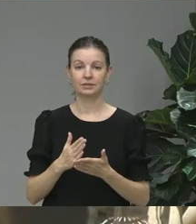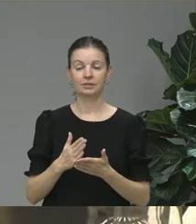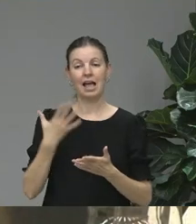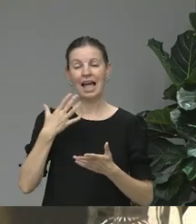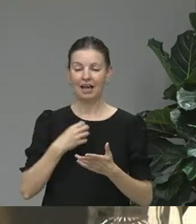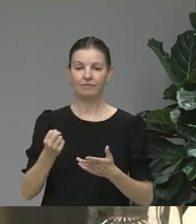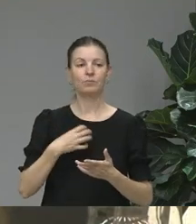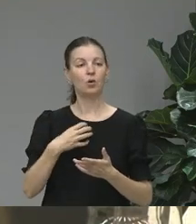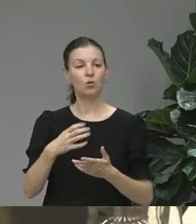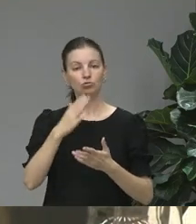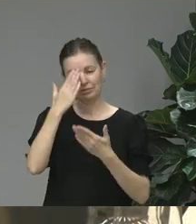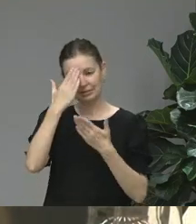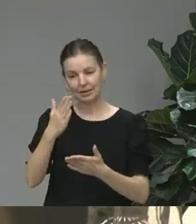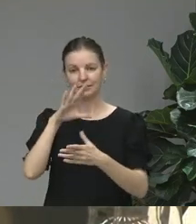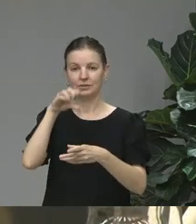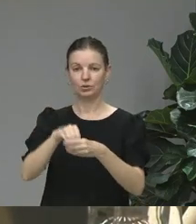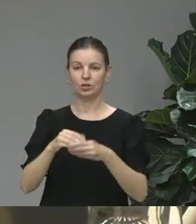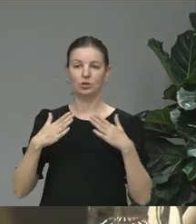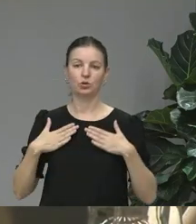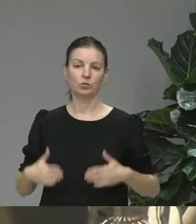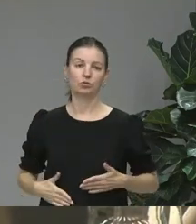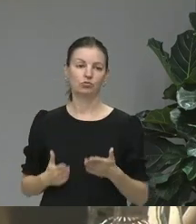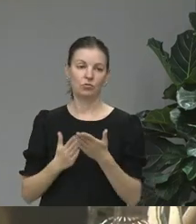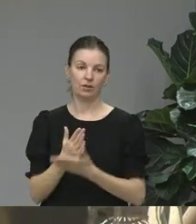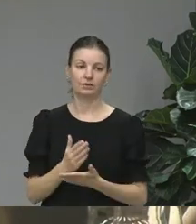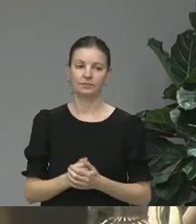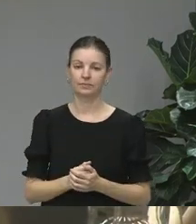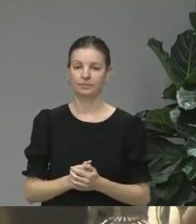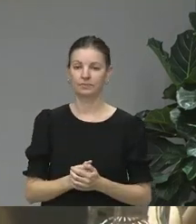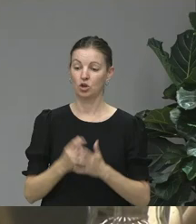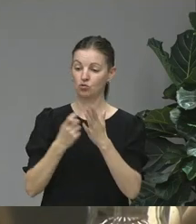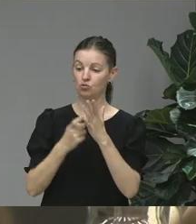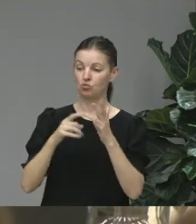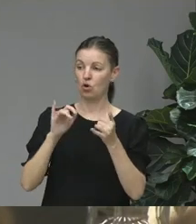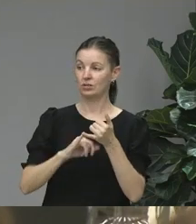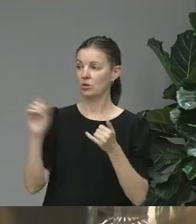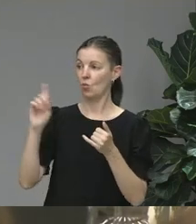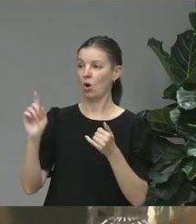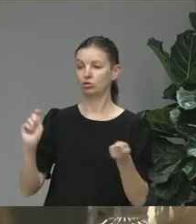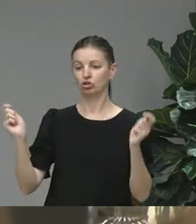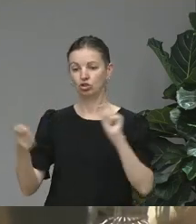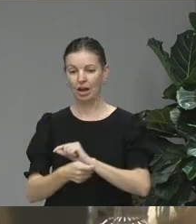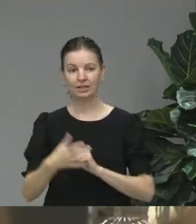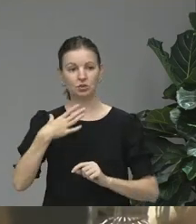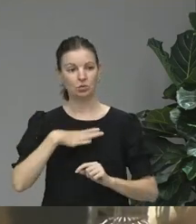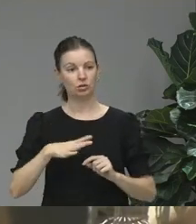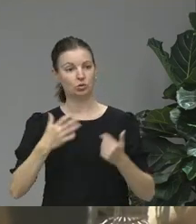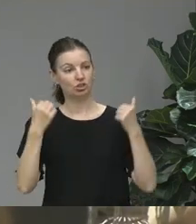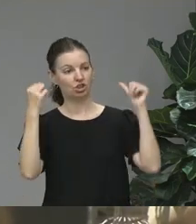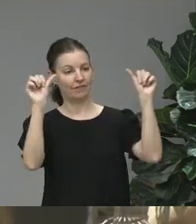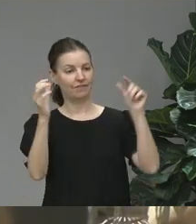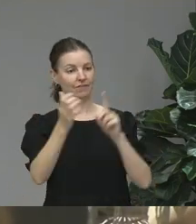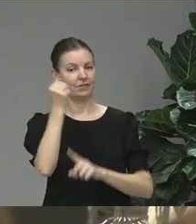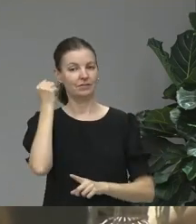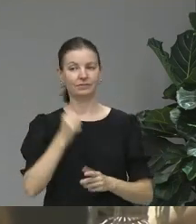into human rights. Roz, can you talk to what change you're trying to achieve and what do you hope to, you